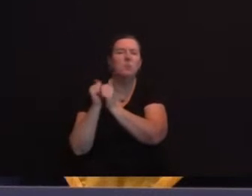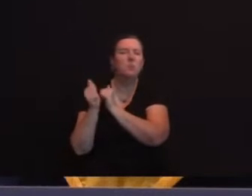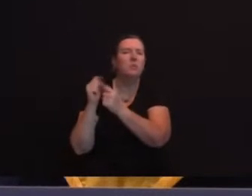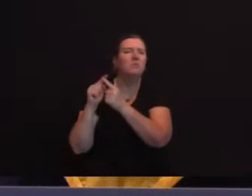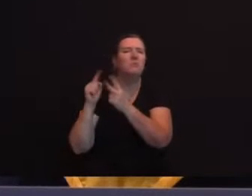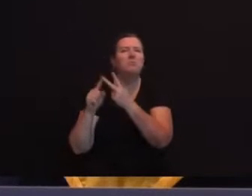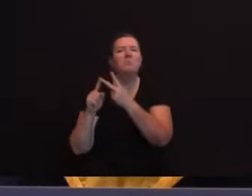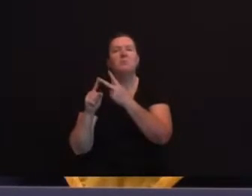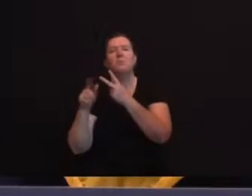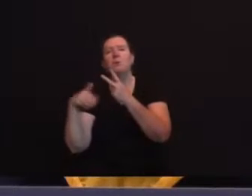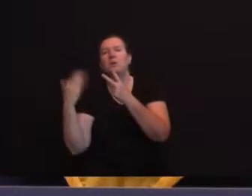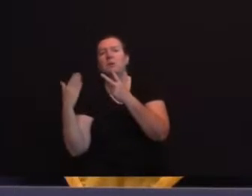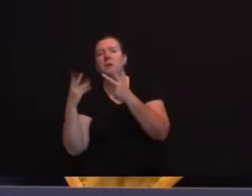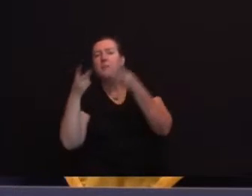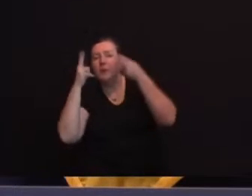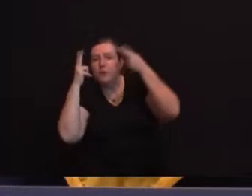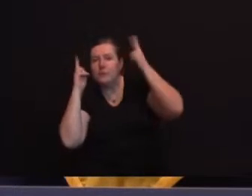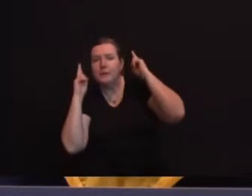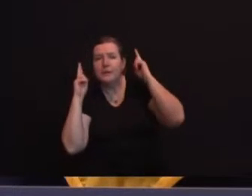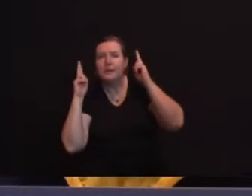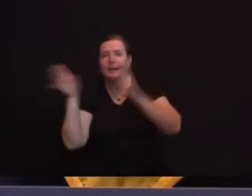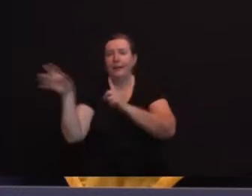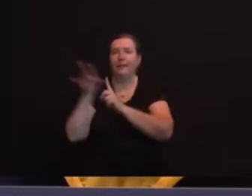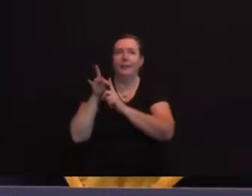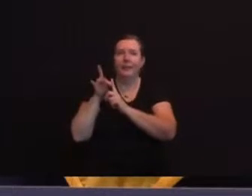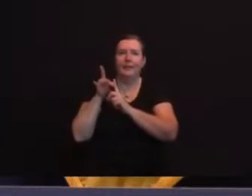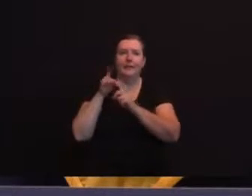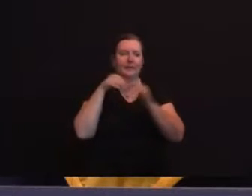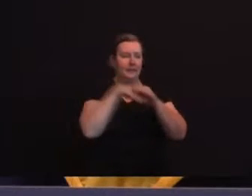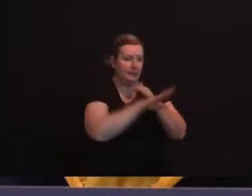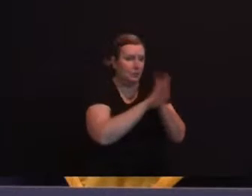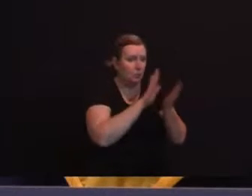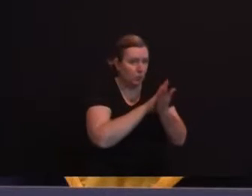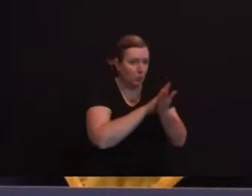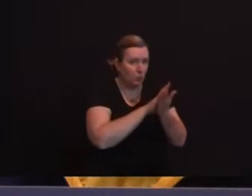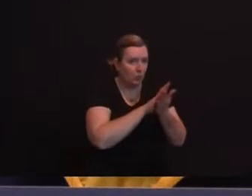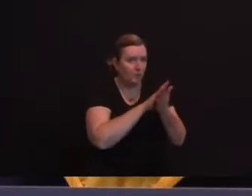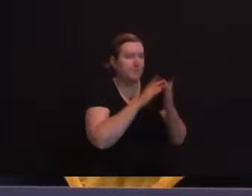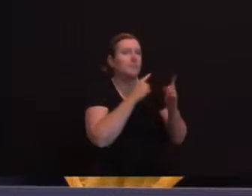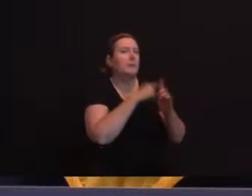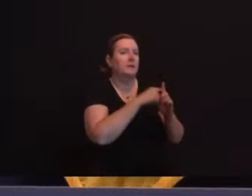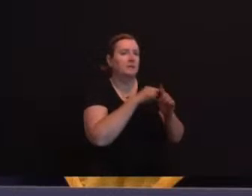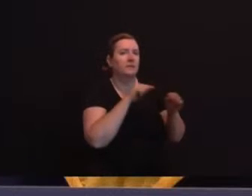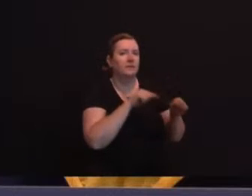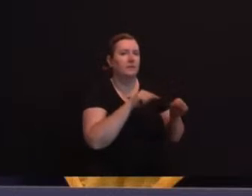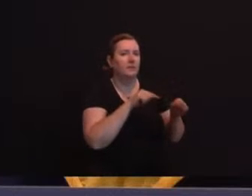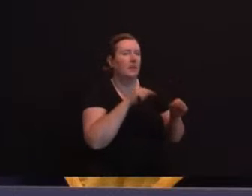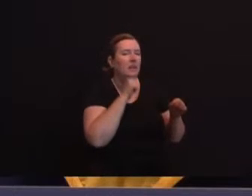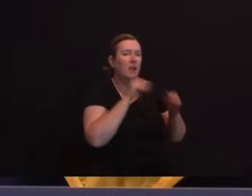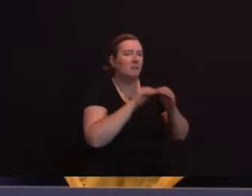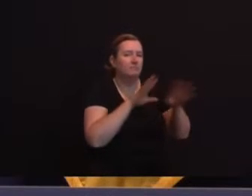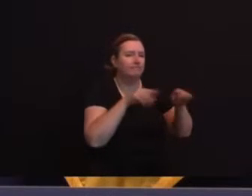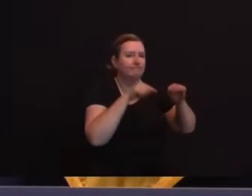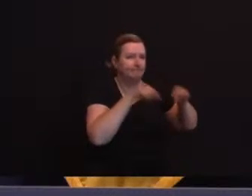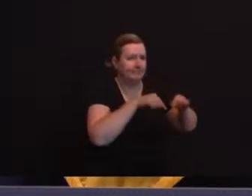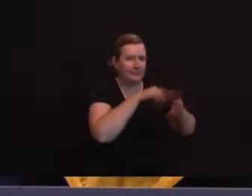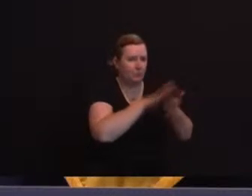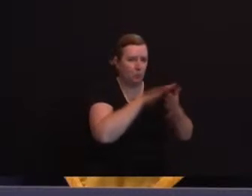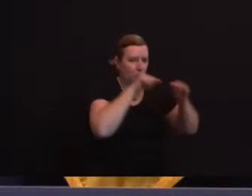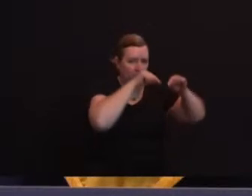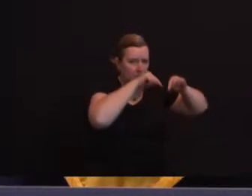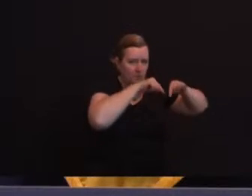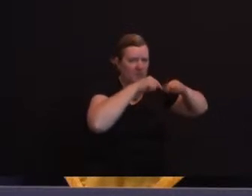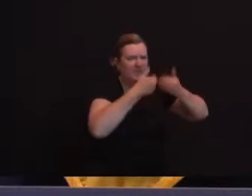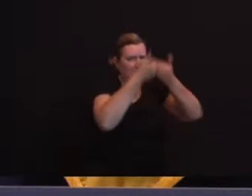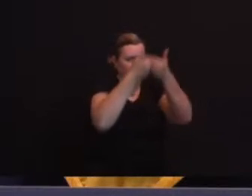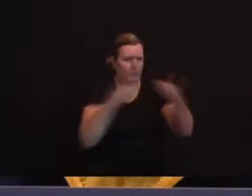get your hair cut or whatever it might be. And so that's something that the behavior outside of the four walls also matters. I also